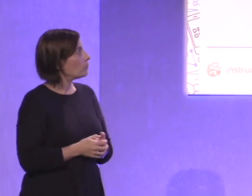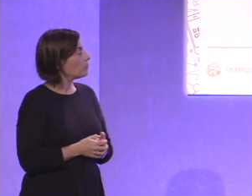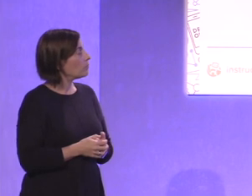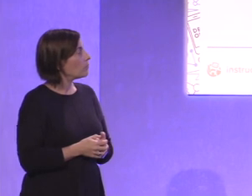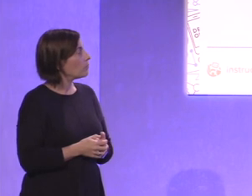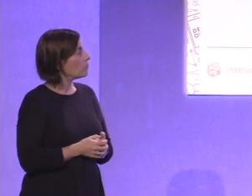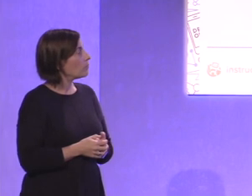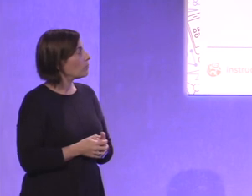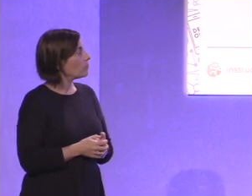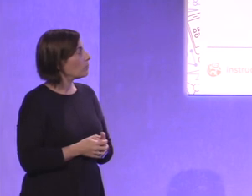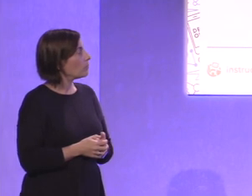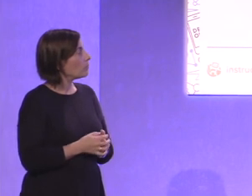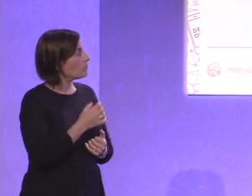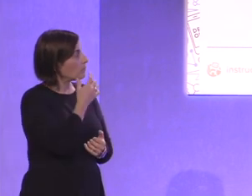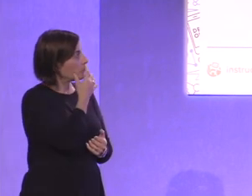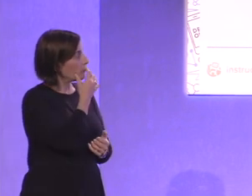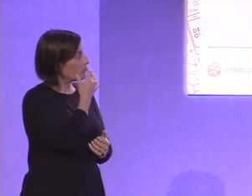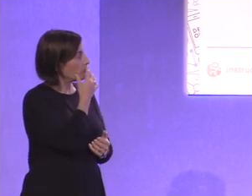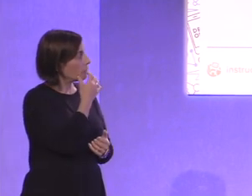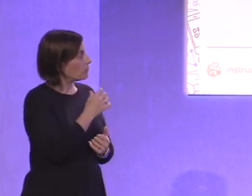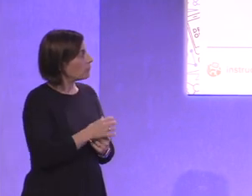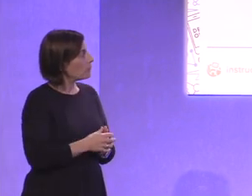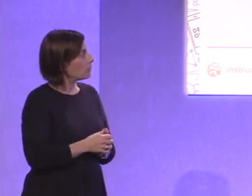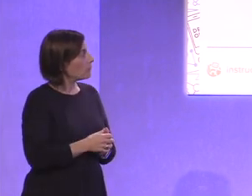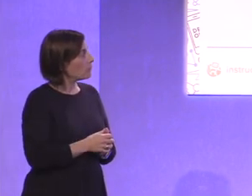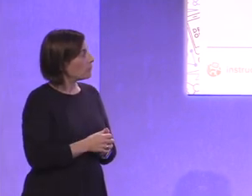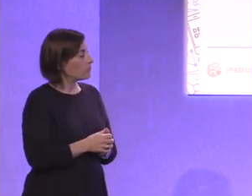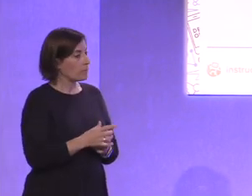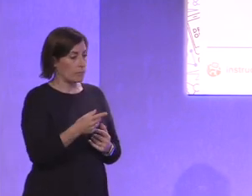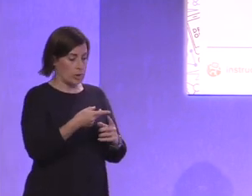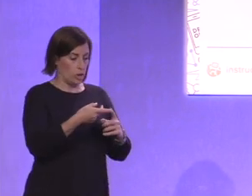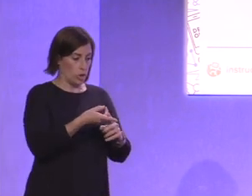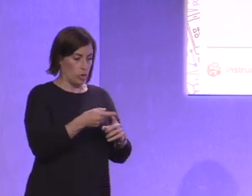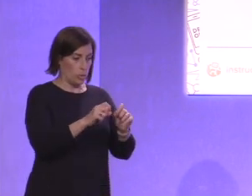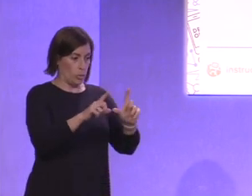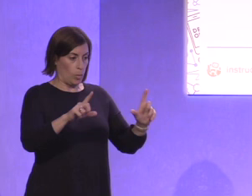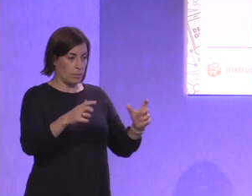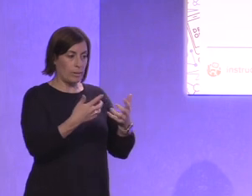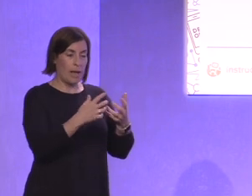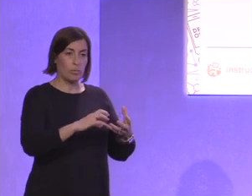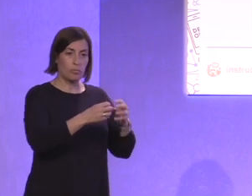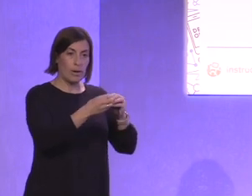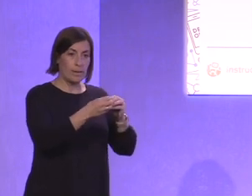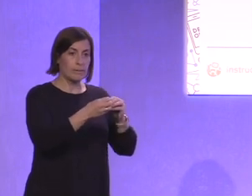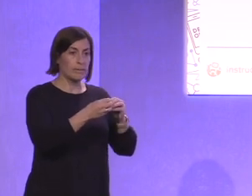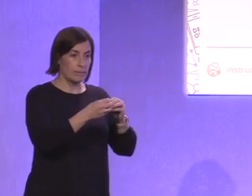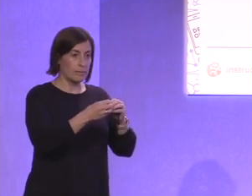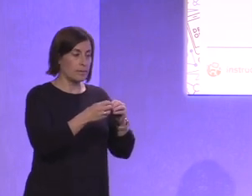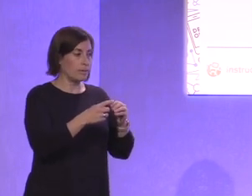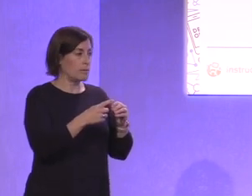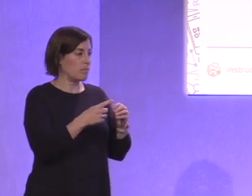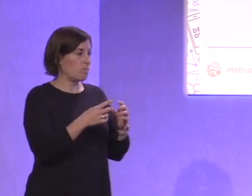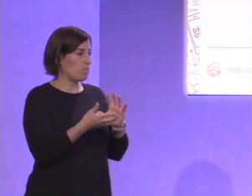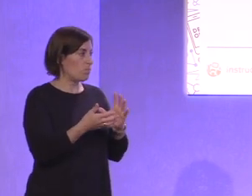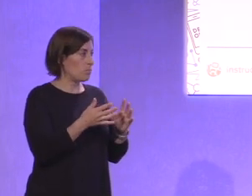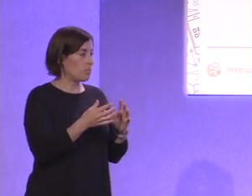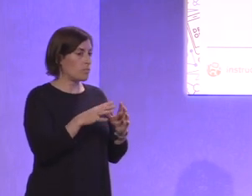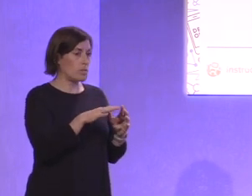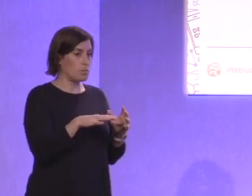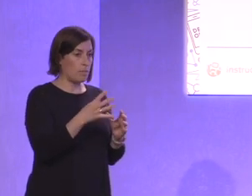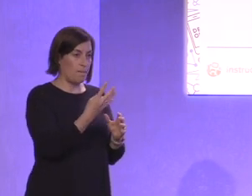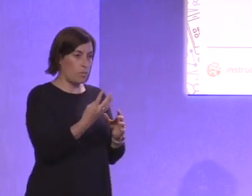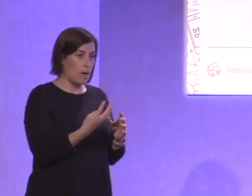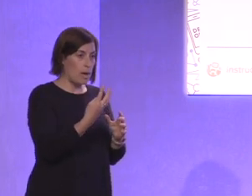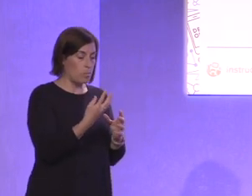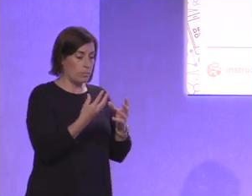So how do we define and build these tools? That's a bigger conversation. That takes us about 4 hours